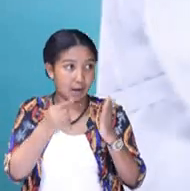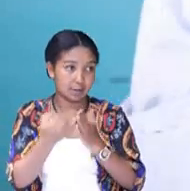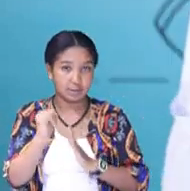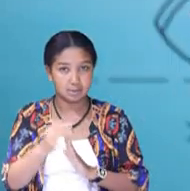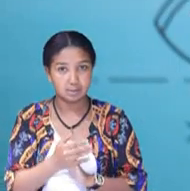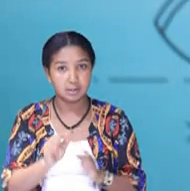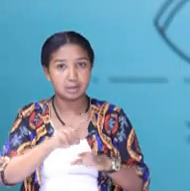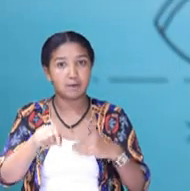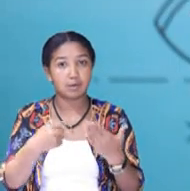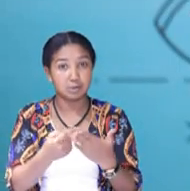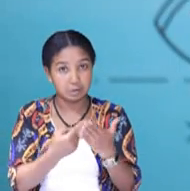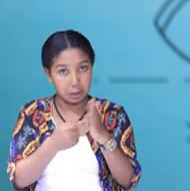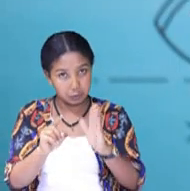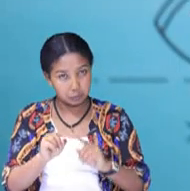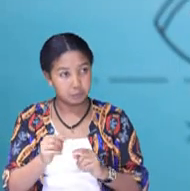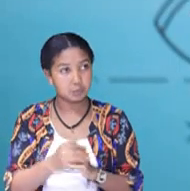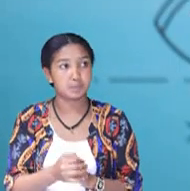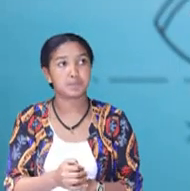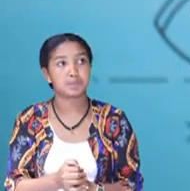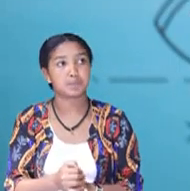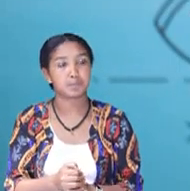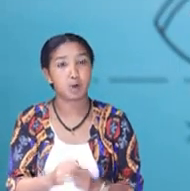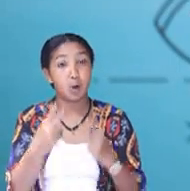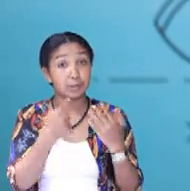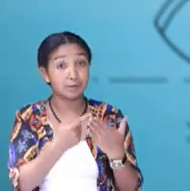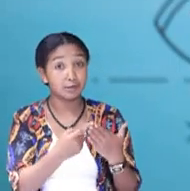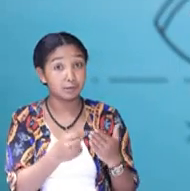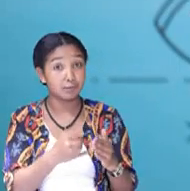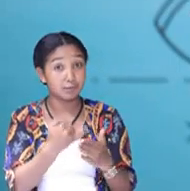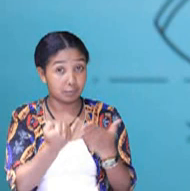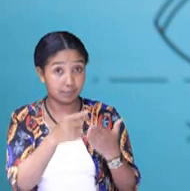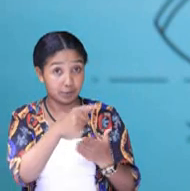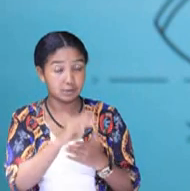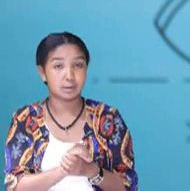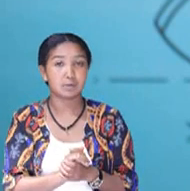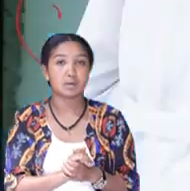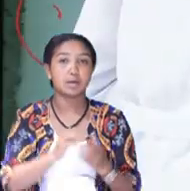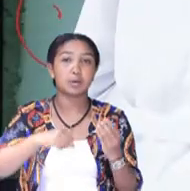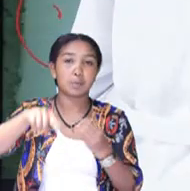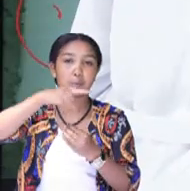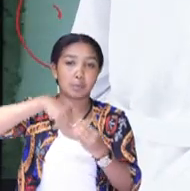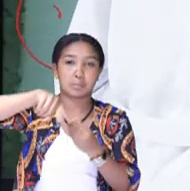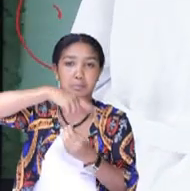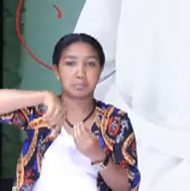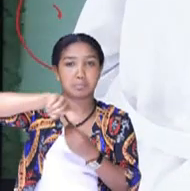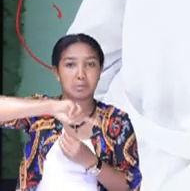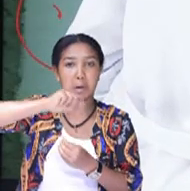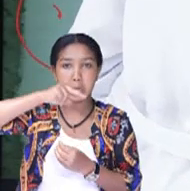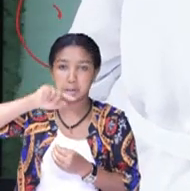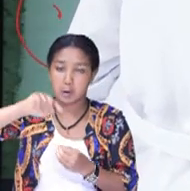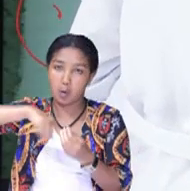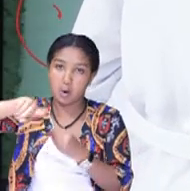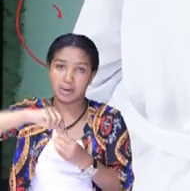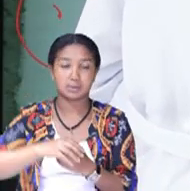this. Therefore, it's so clear to observe it from this. when it rotates counterclockwise or